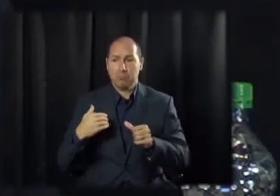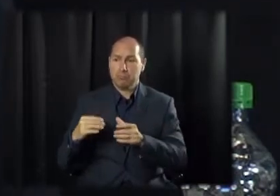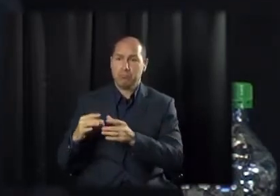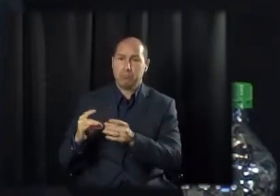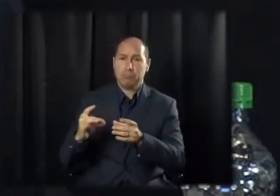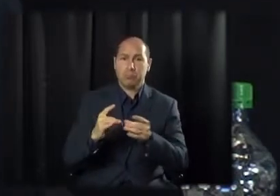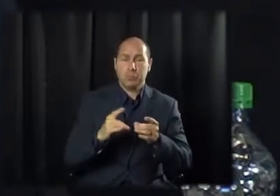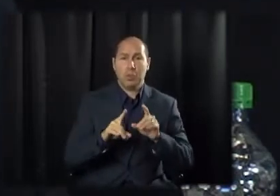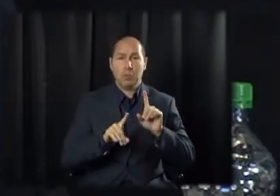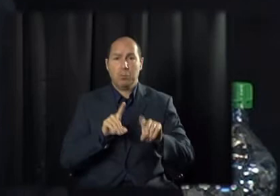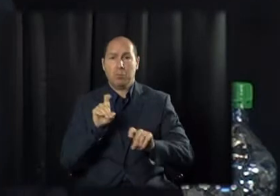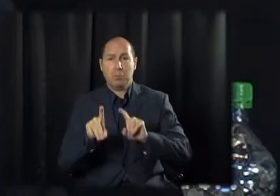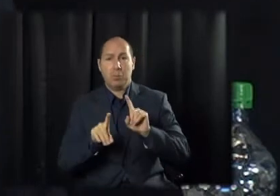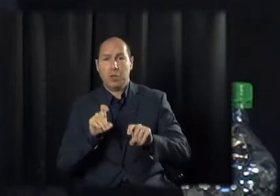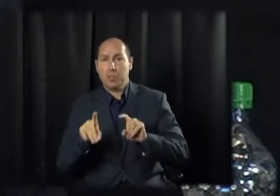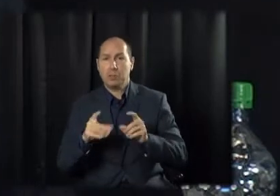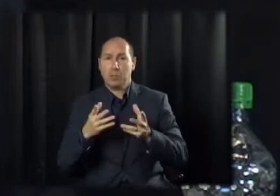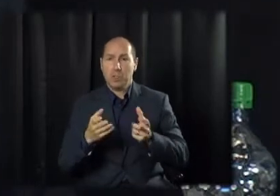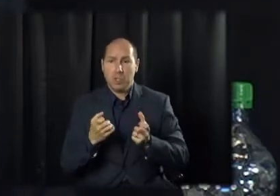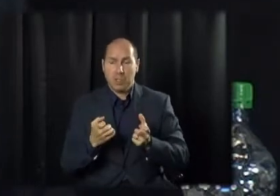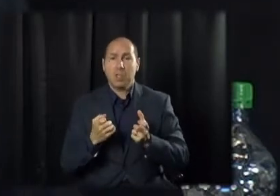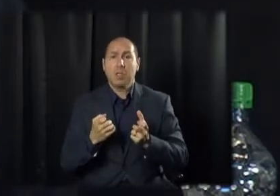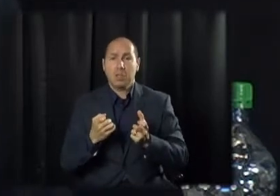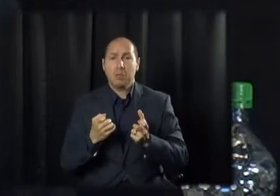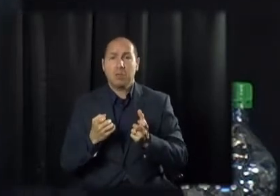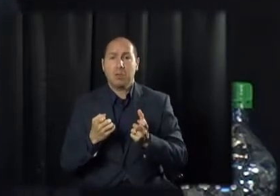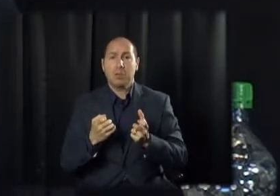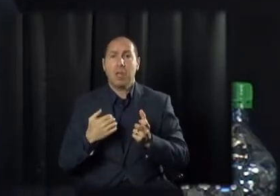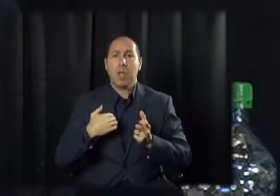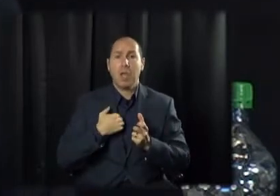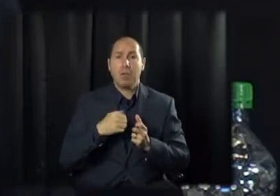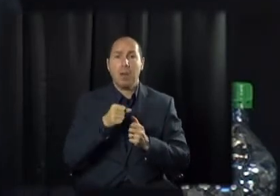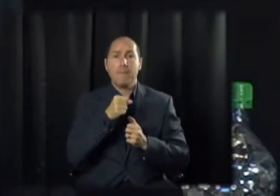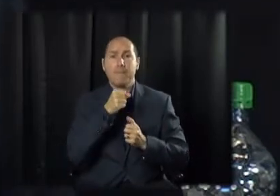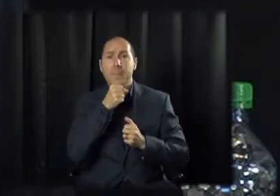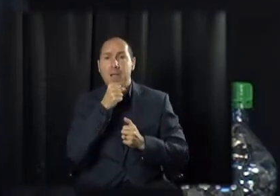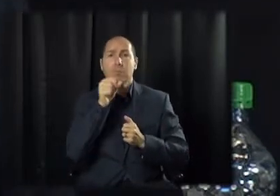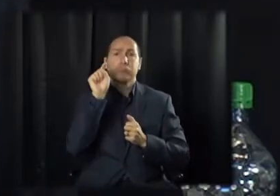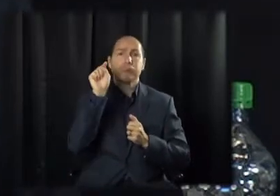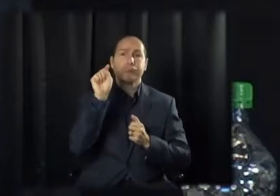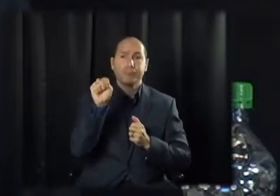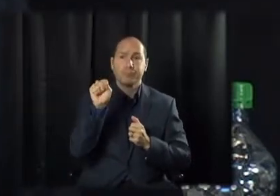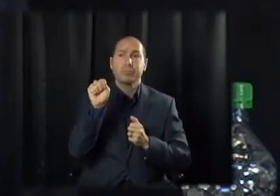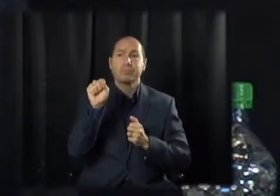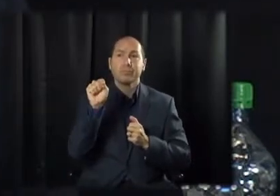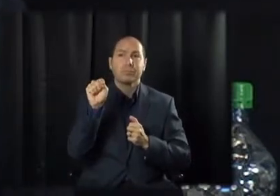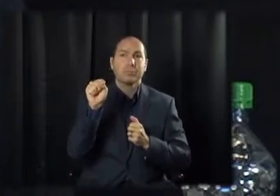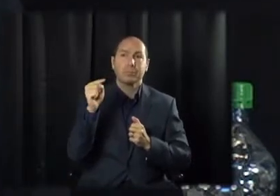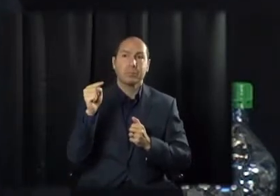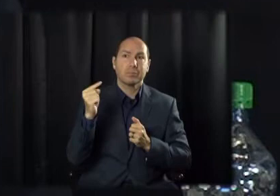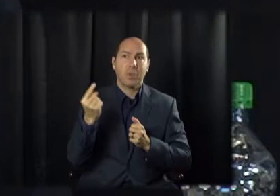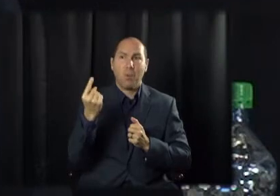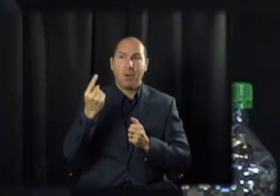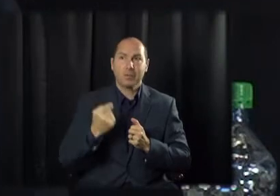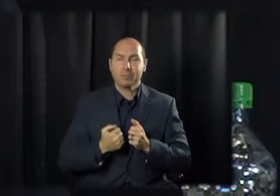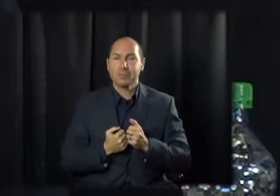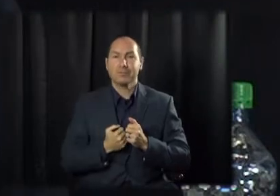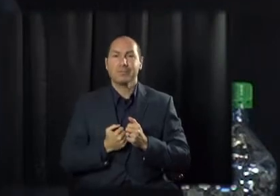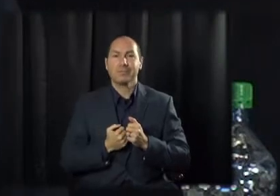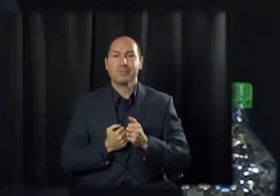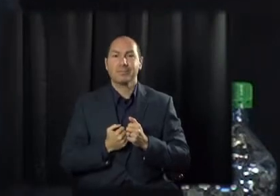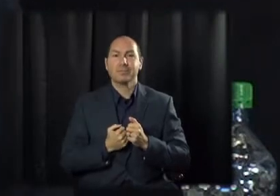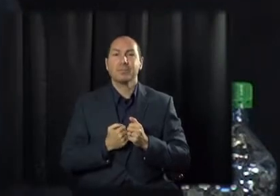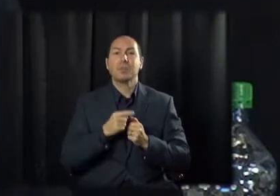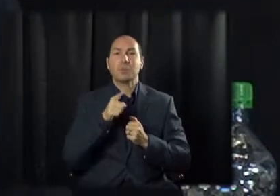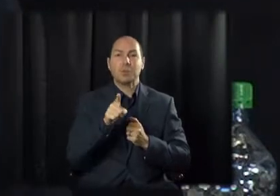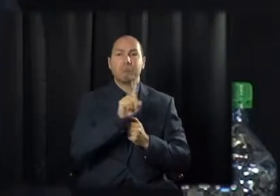or question that you would like to make, we have a microphone back there somewhere, and you should go